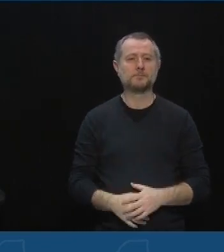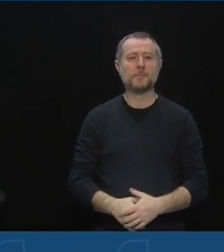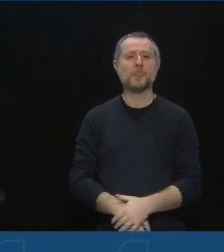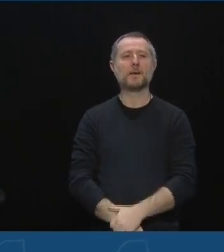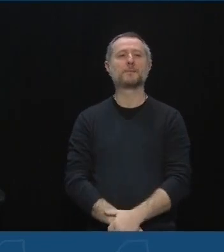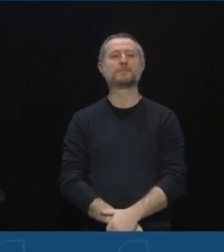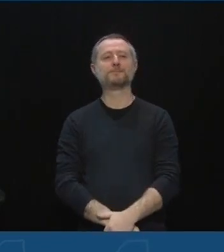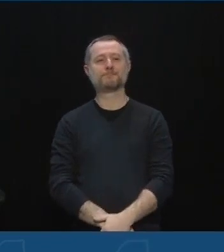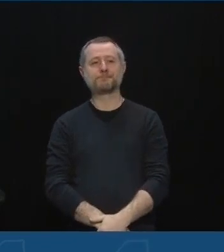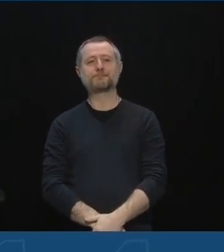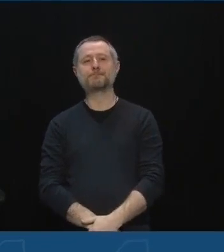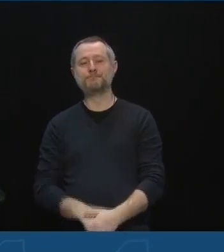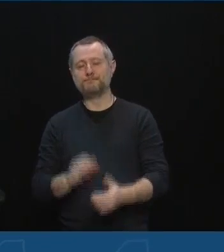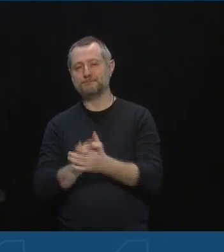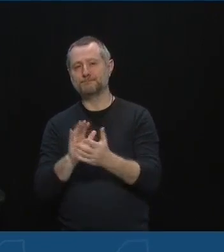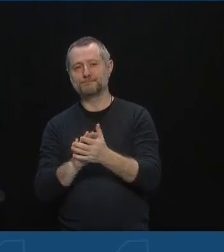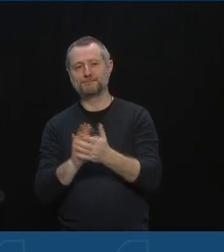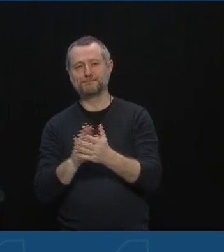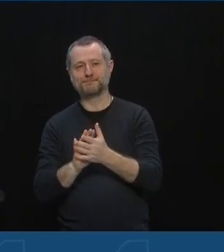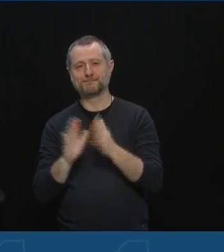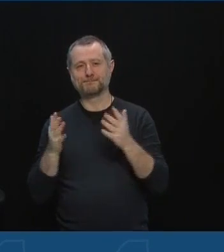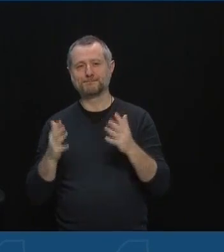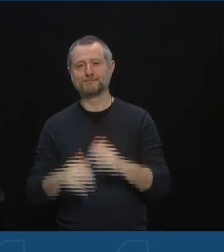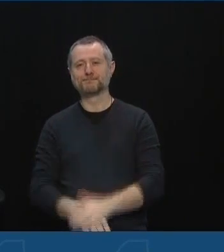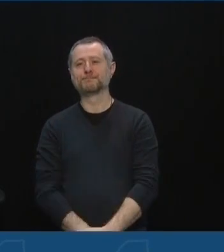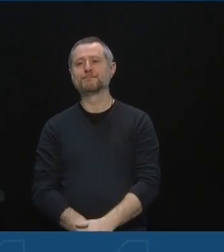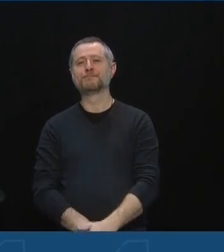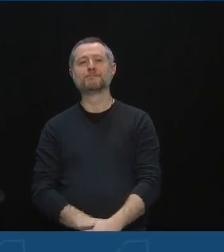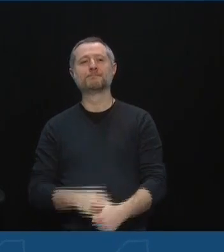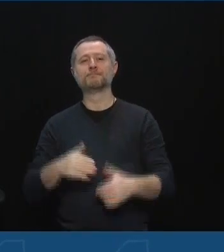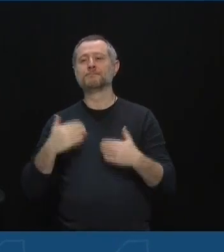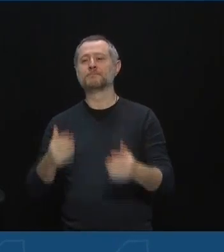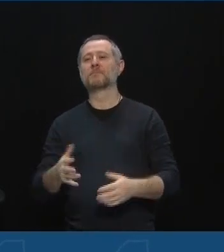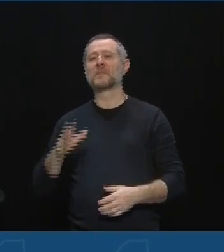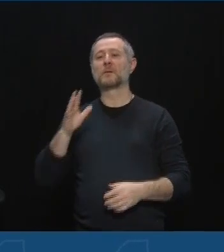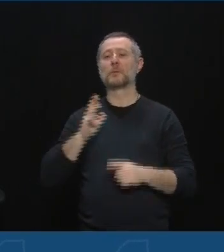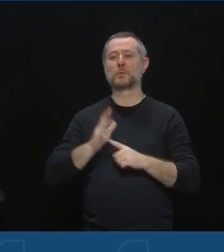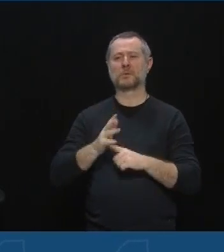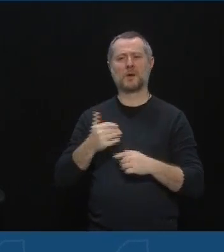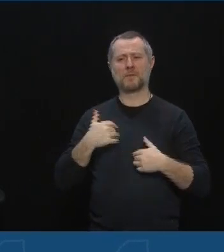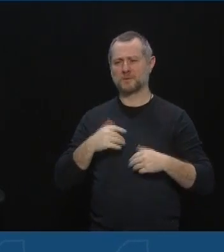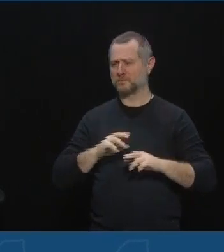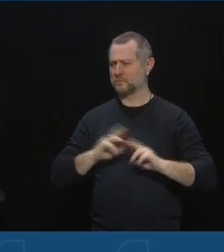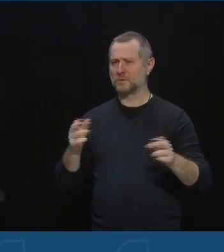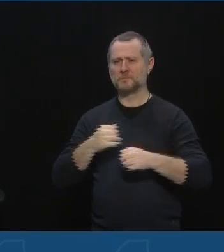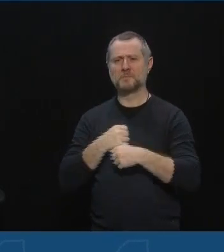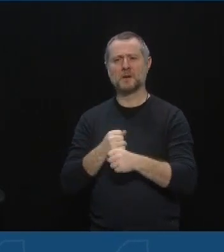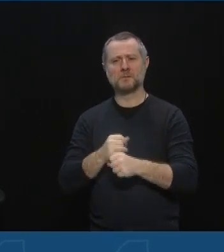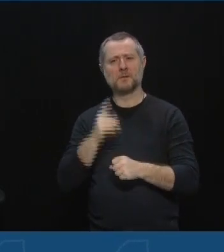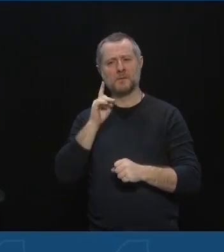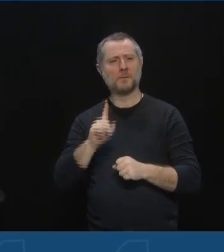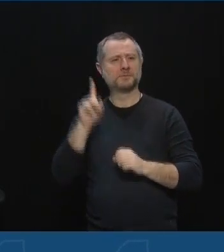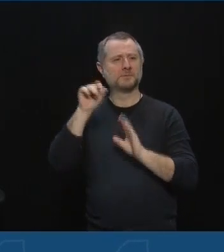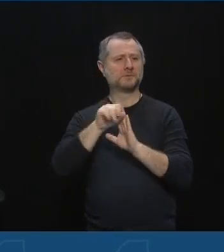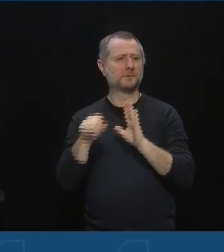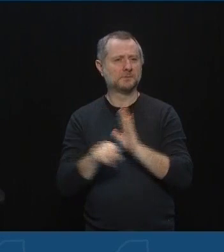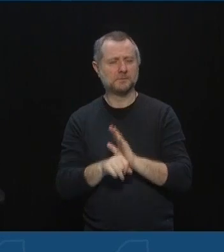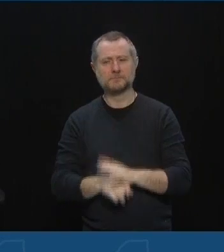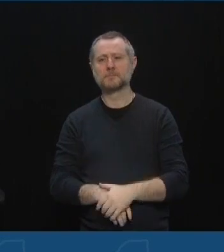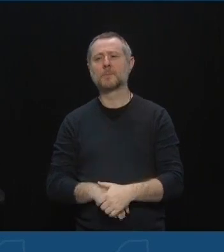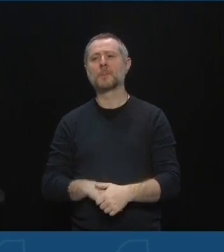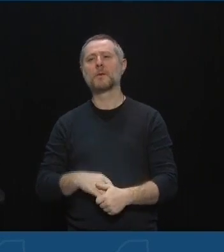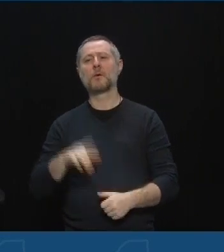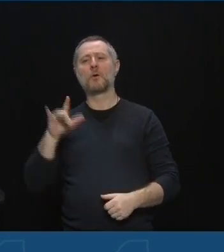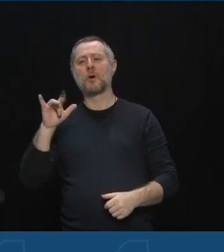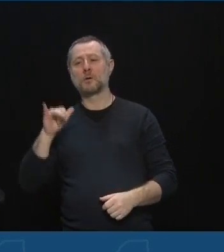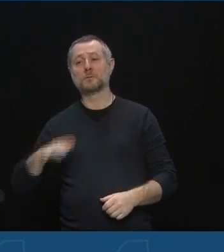We're also focusing on offshore wind. We have some manufacturing being done upstate. We're literally going to do a lot of this off of Long Island, but